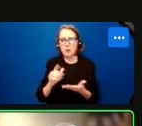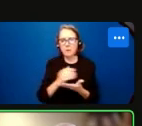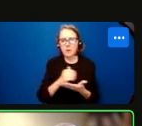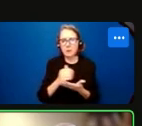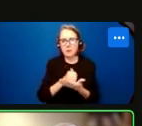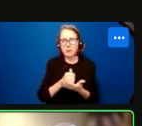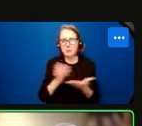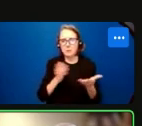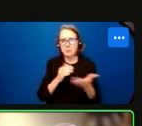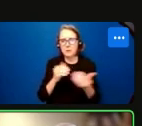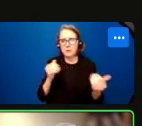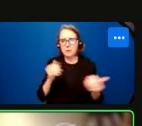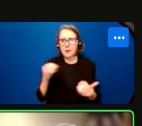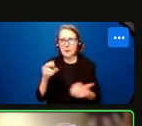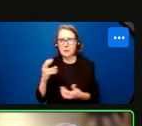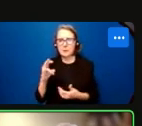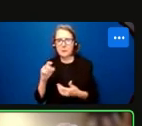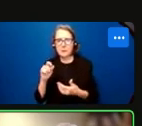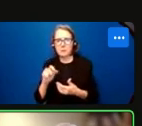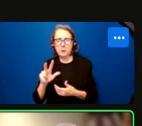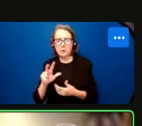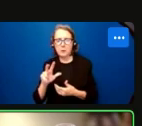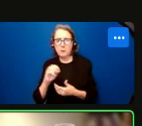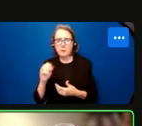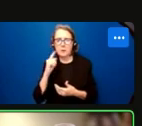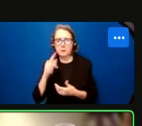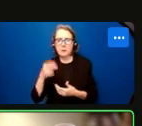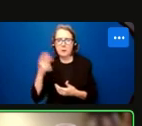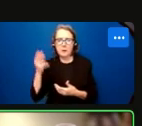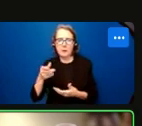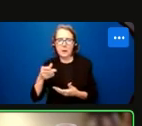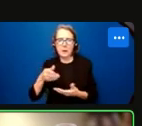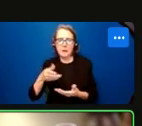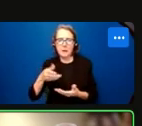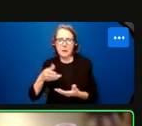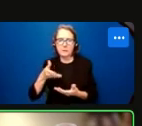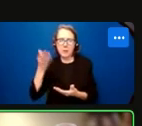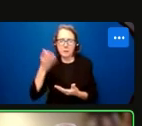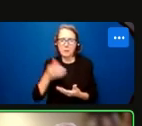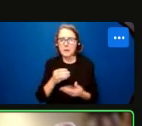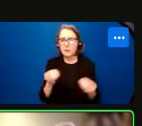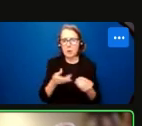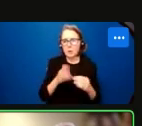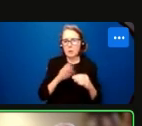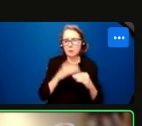and 17.3% for the high volume, with no increase for hospital collection.